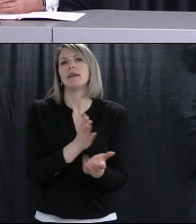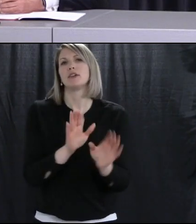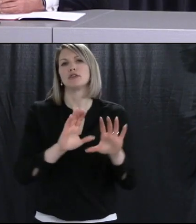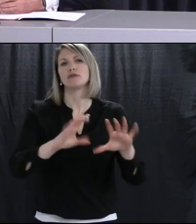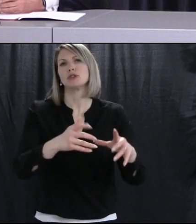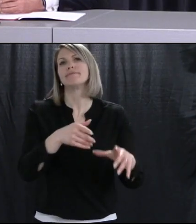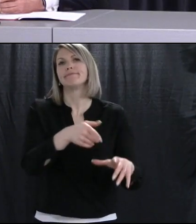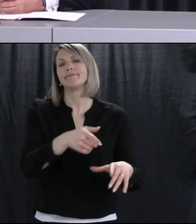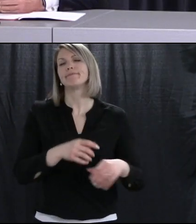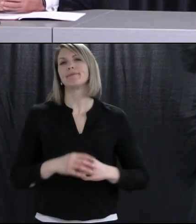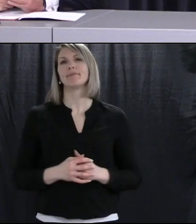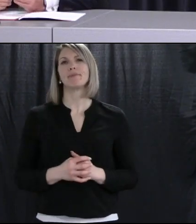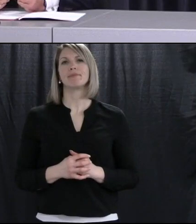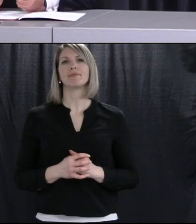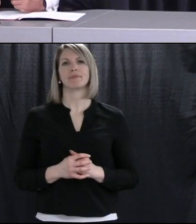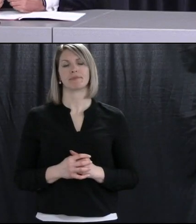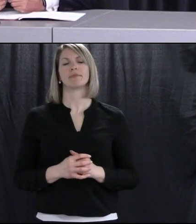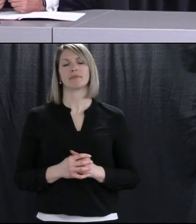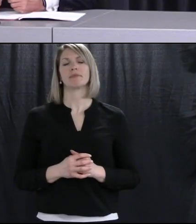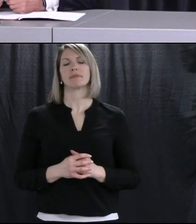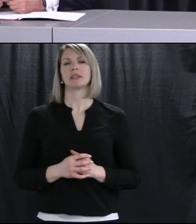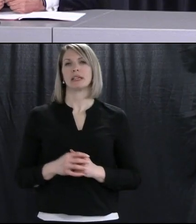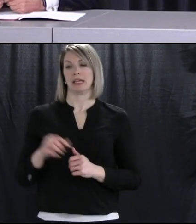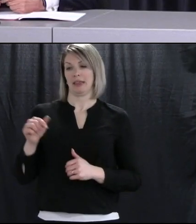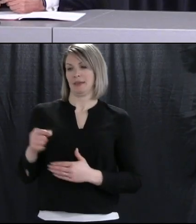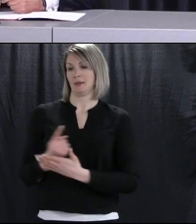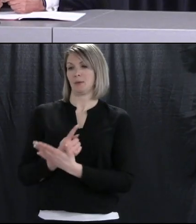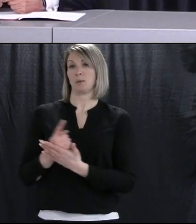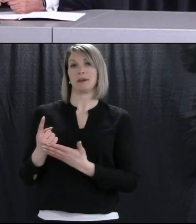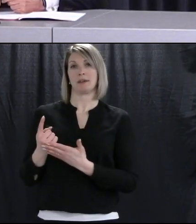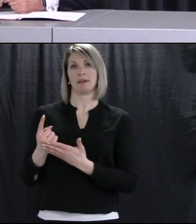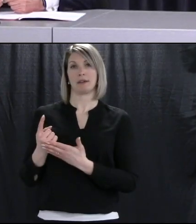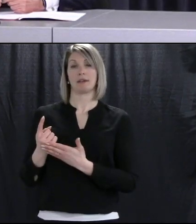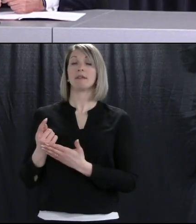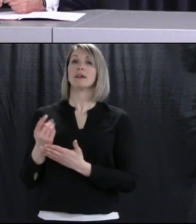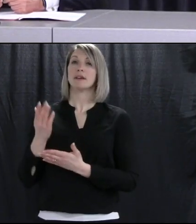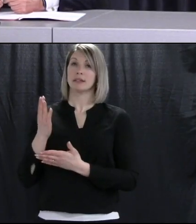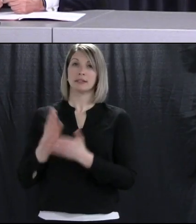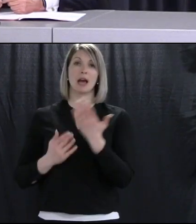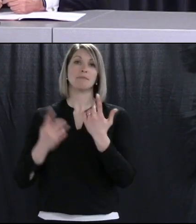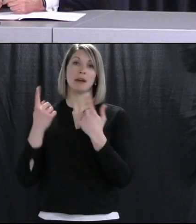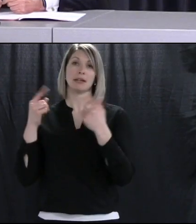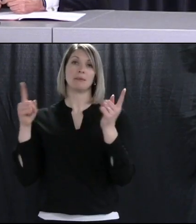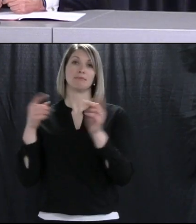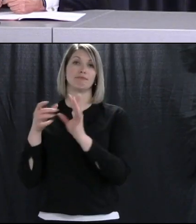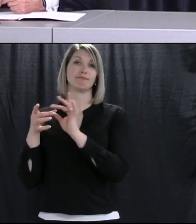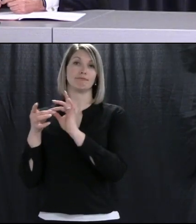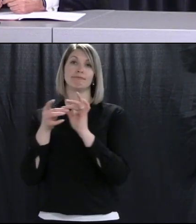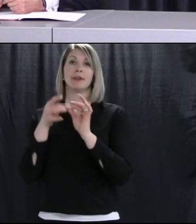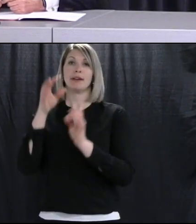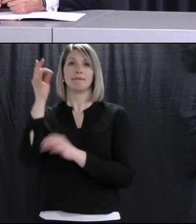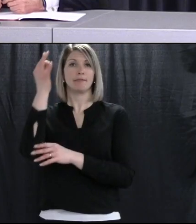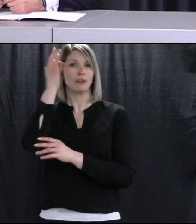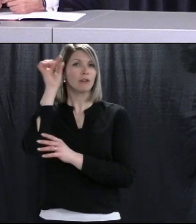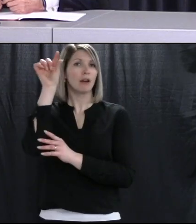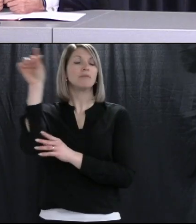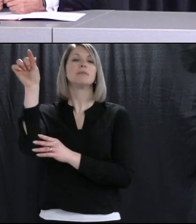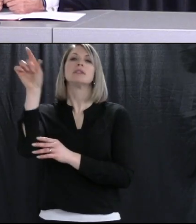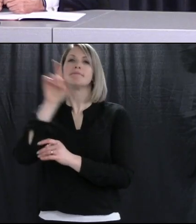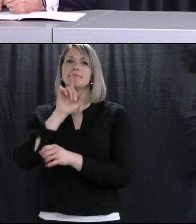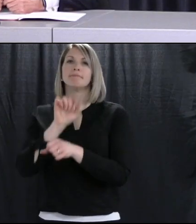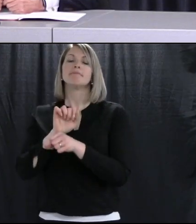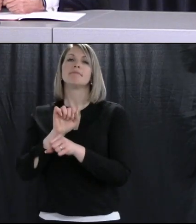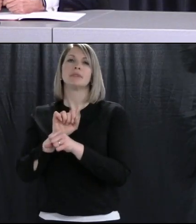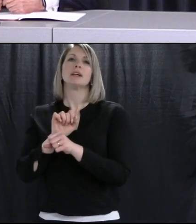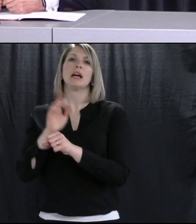some of the initiatives that we've seen announced earlier this week by the federal government and will be supported by measures that we will put in place by